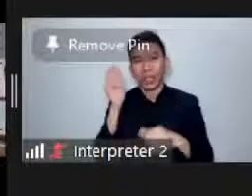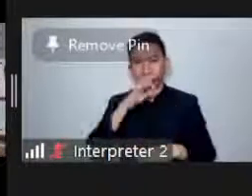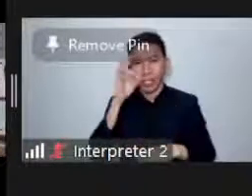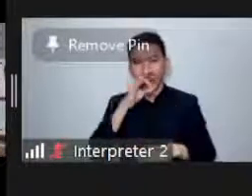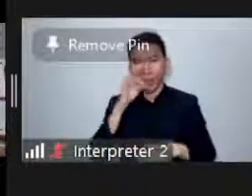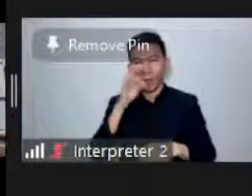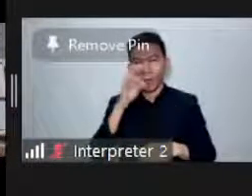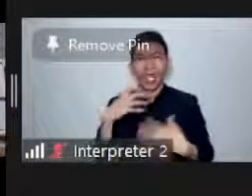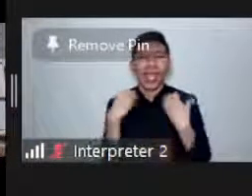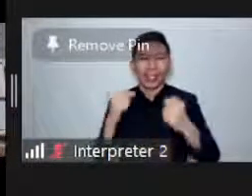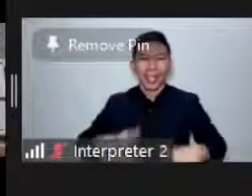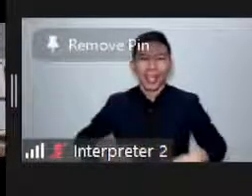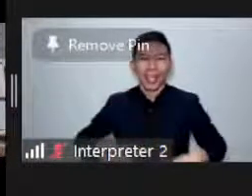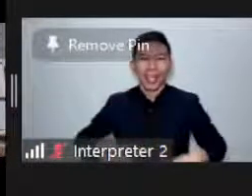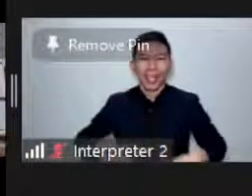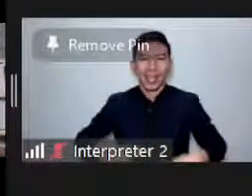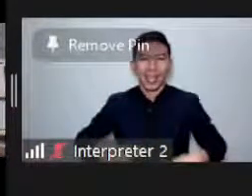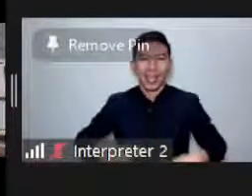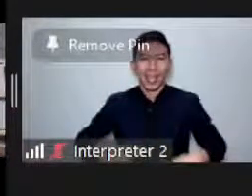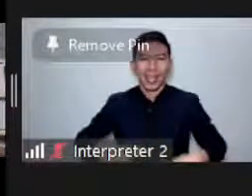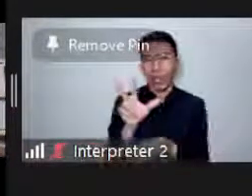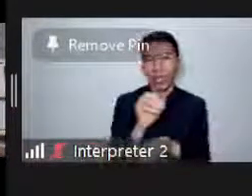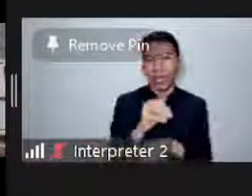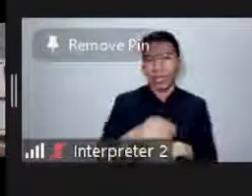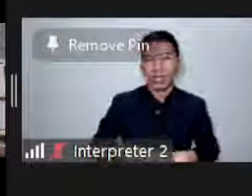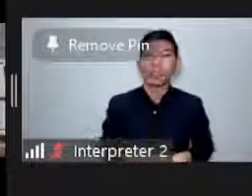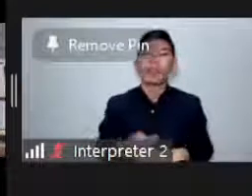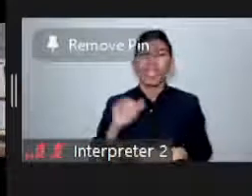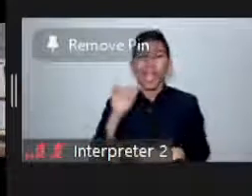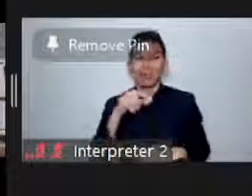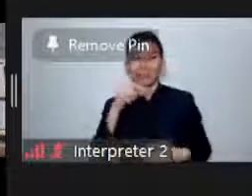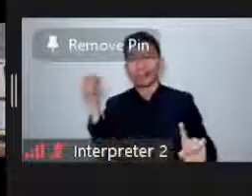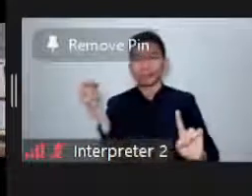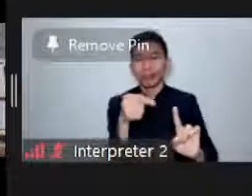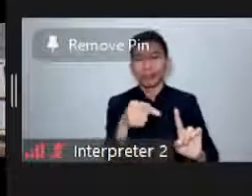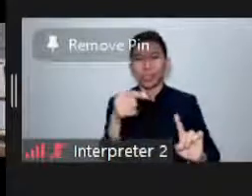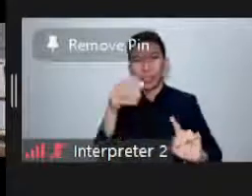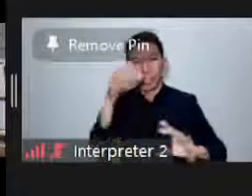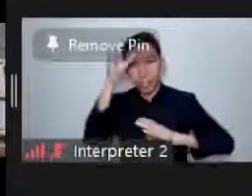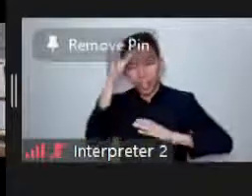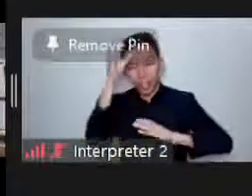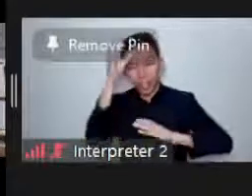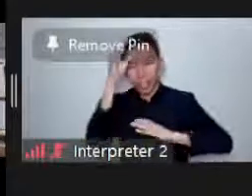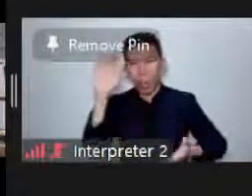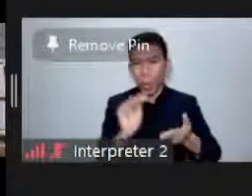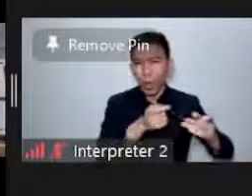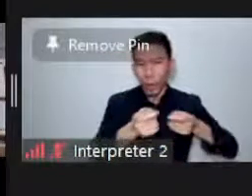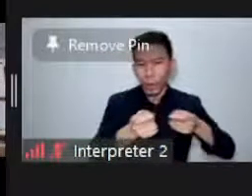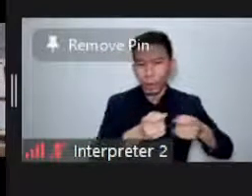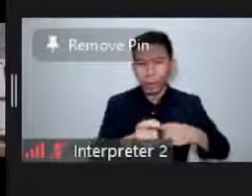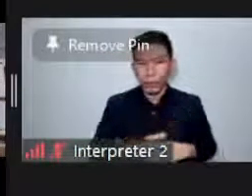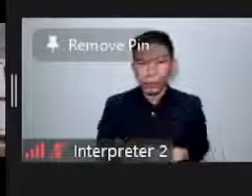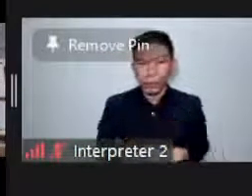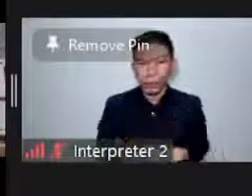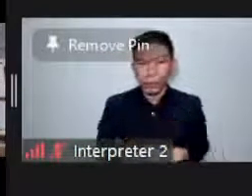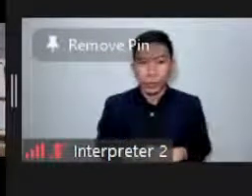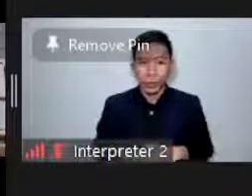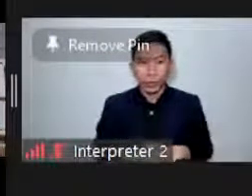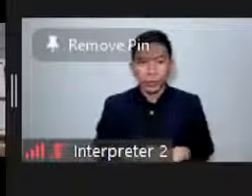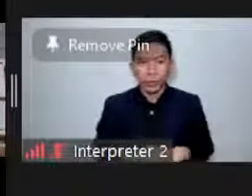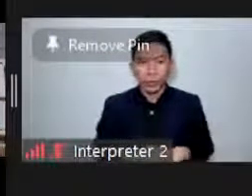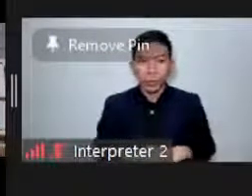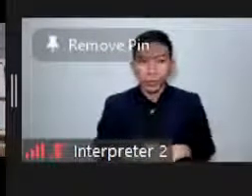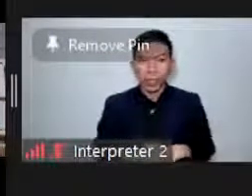shared purpose in cancer control. The 5 strategies or pillars of NICA, namely good governance